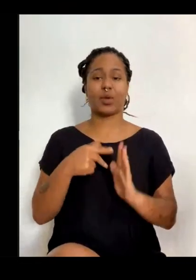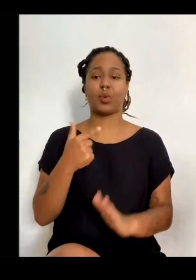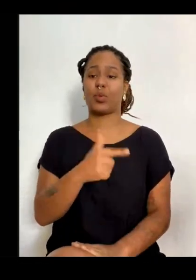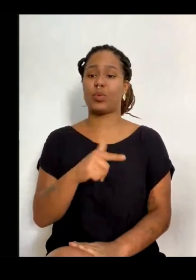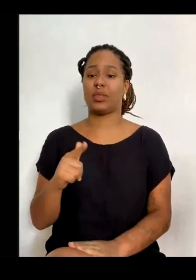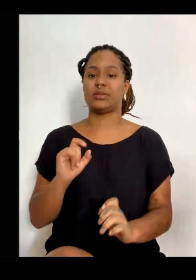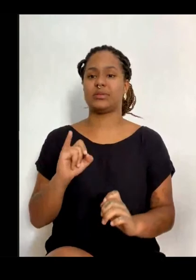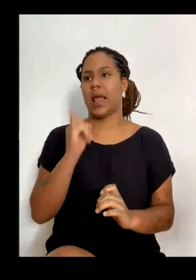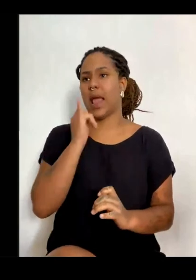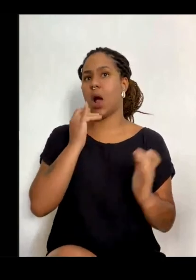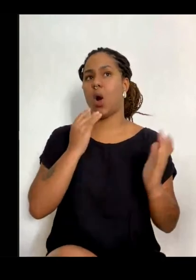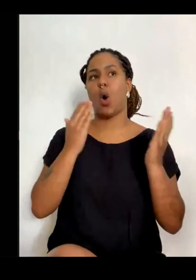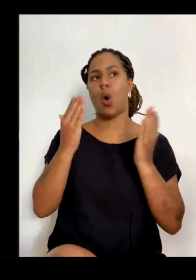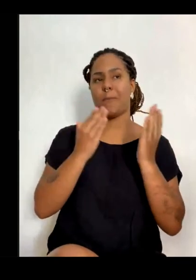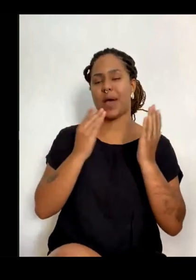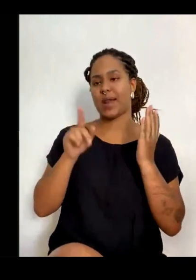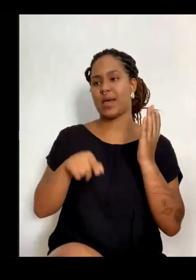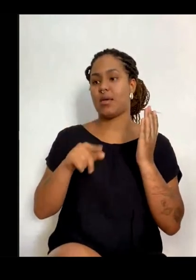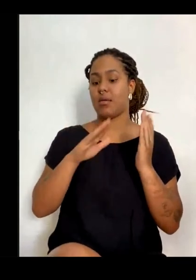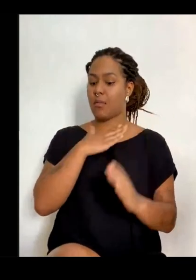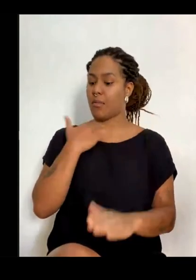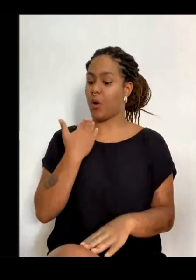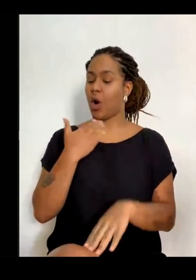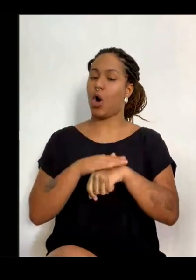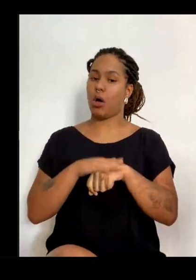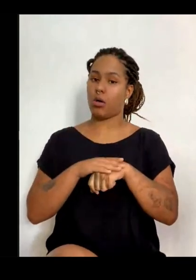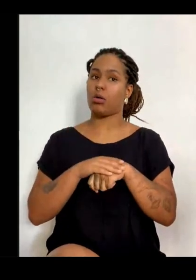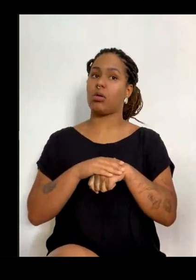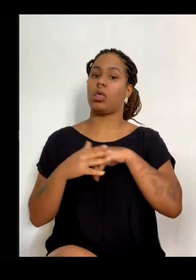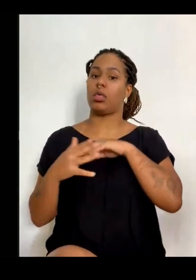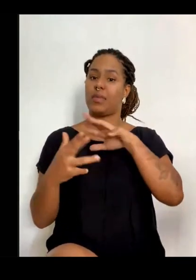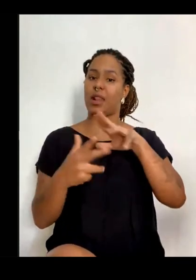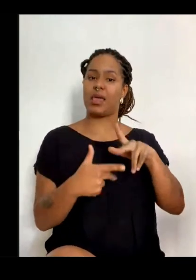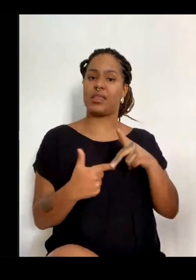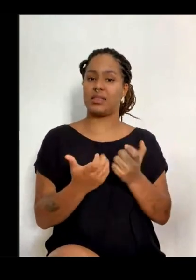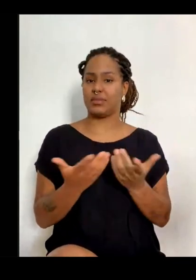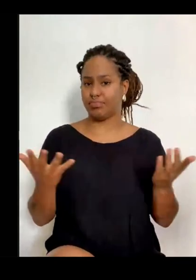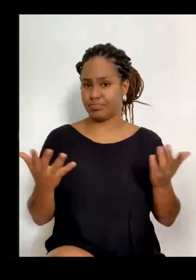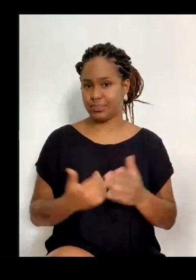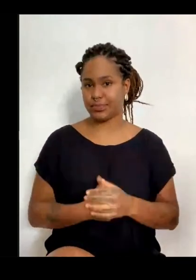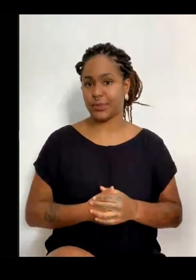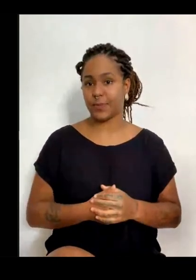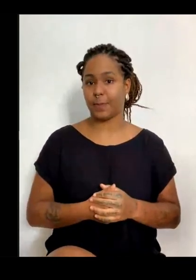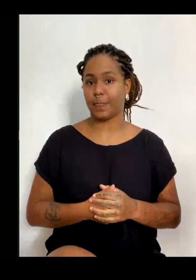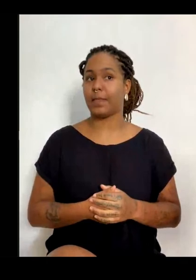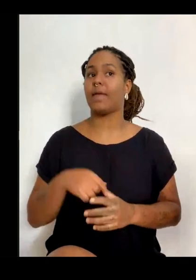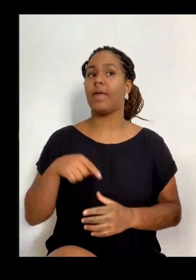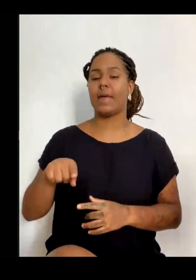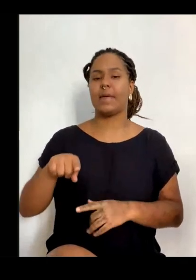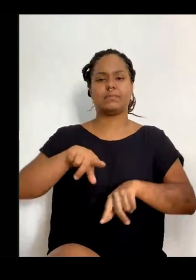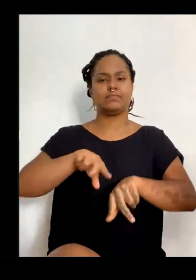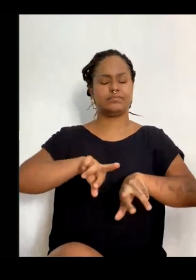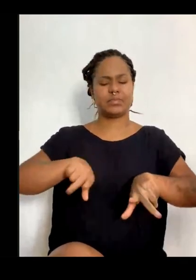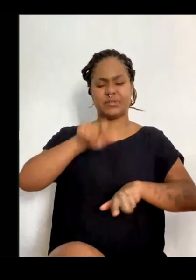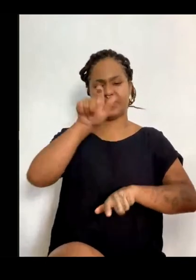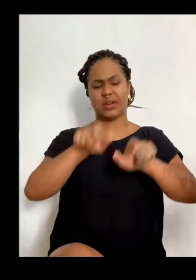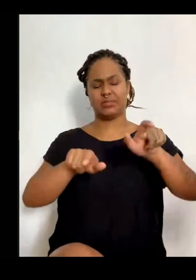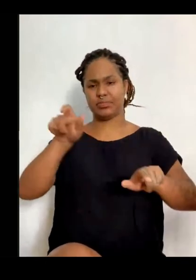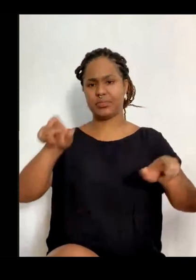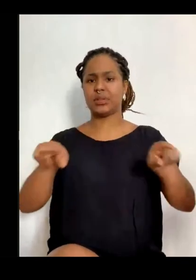planet and on way too many creatures and the planet itself I hate